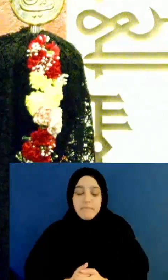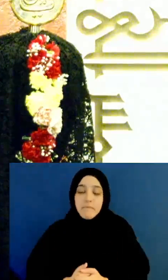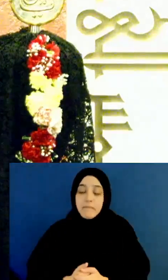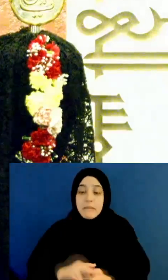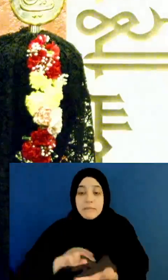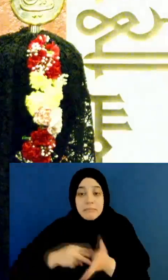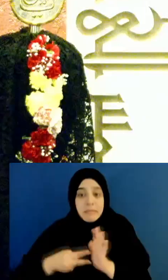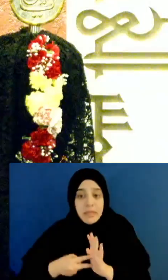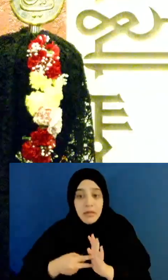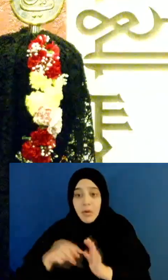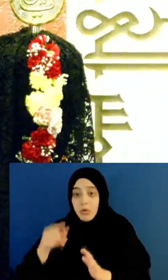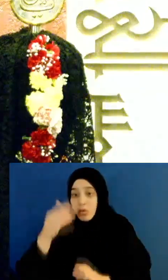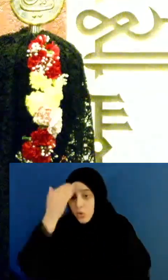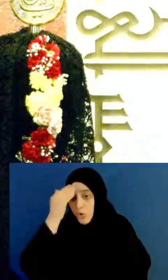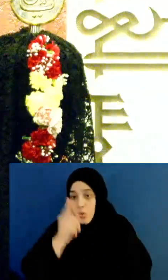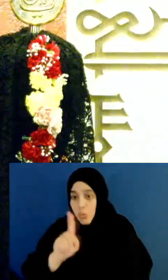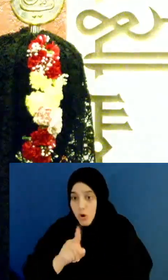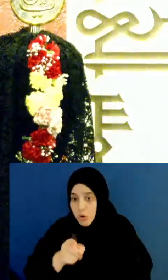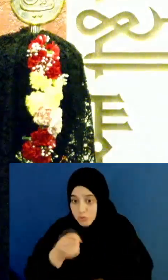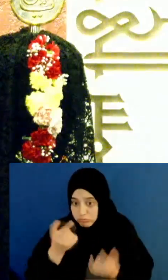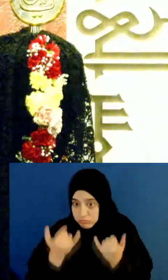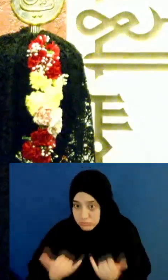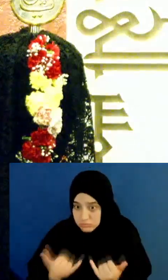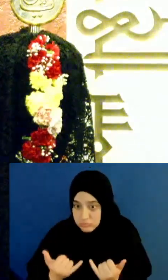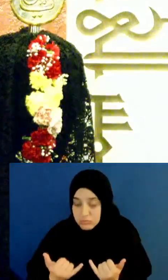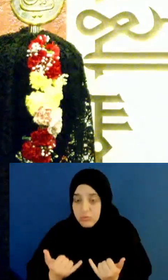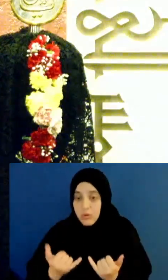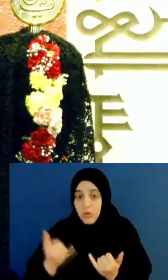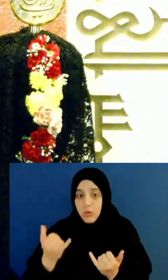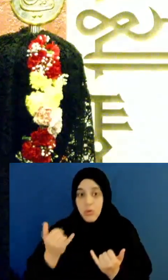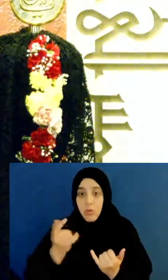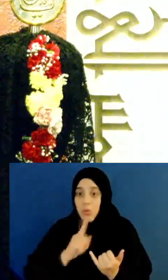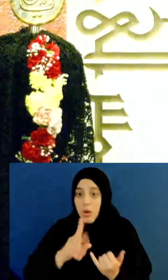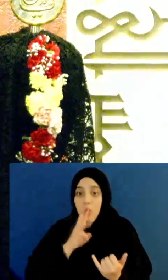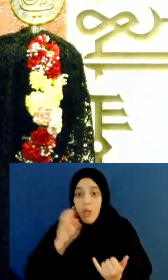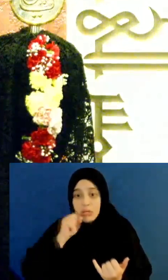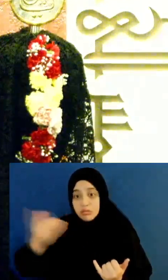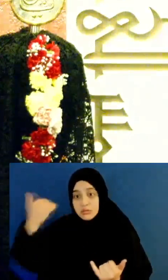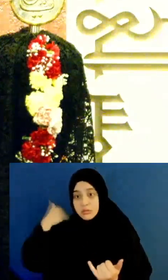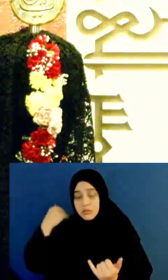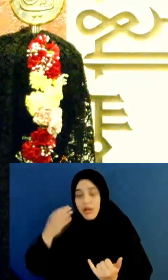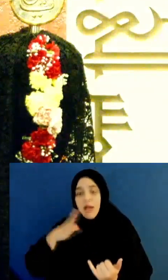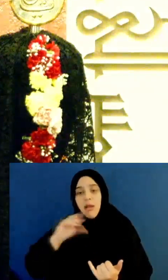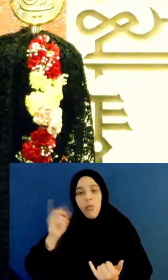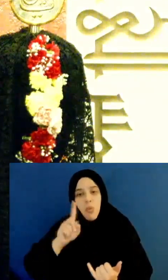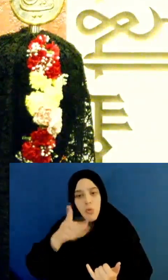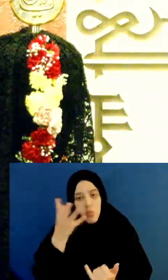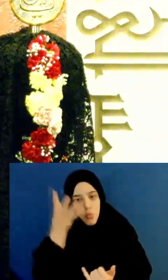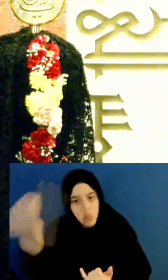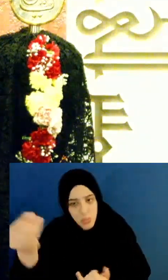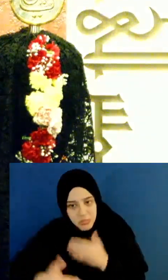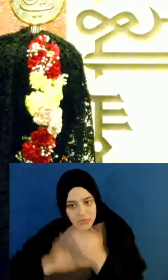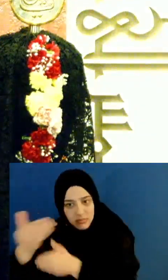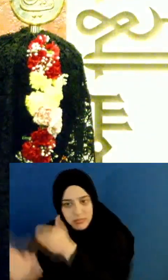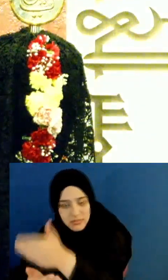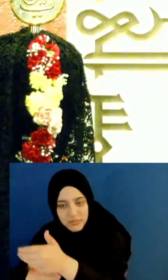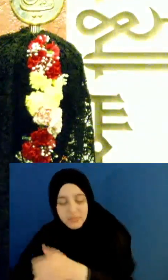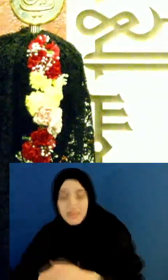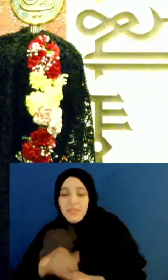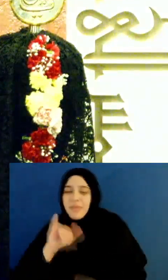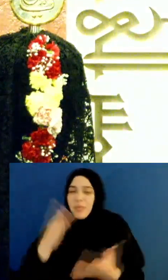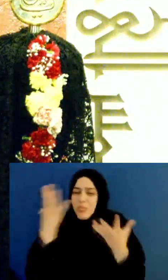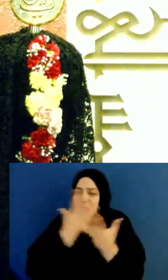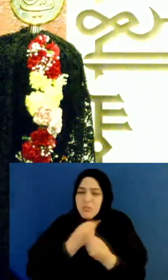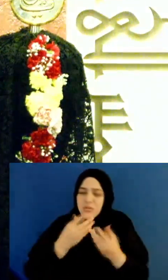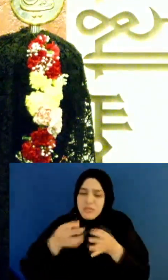are, and where you are heading towards to. And this is beautifully highlighted and explained